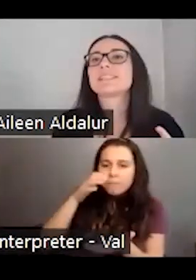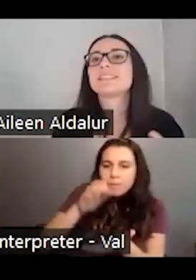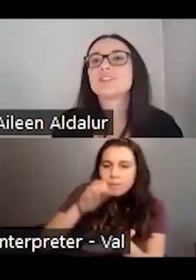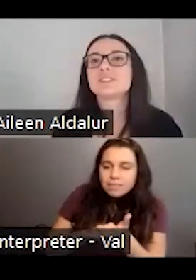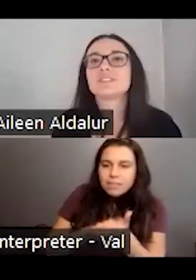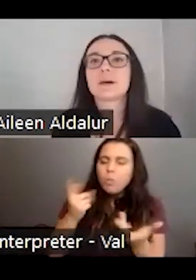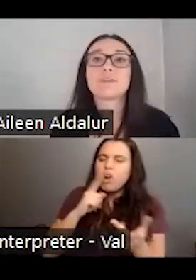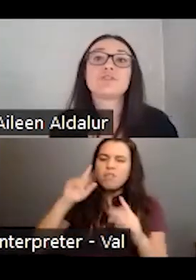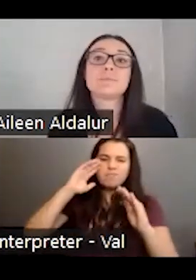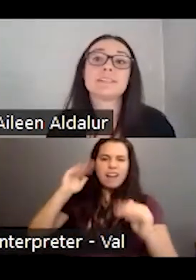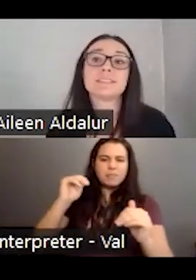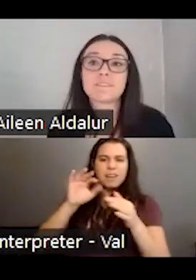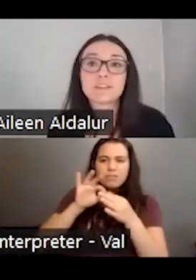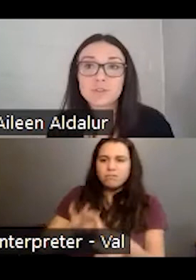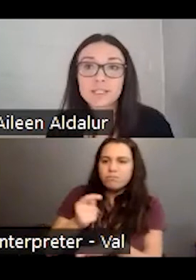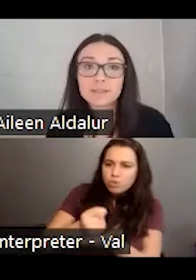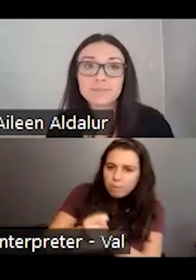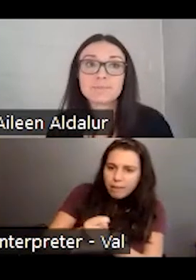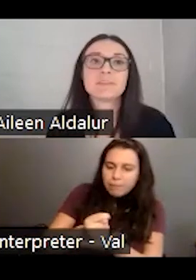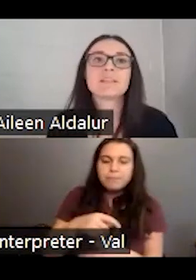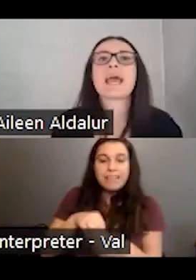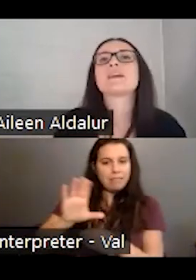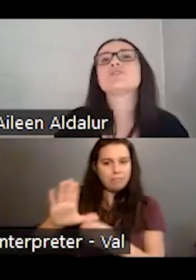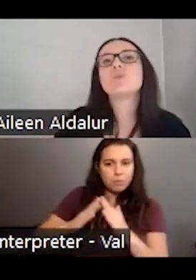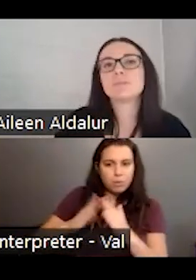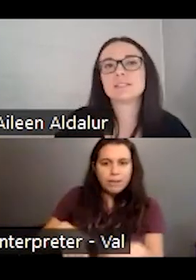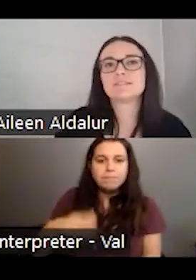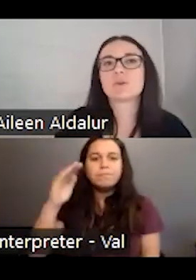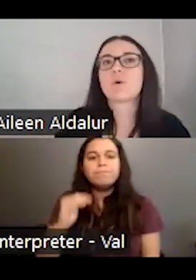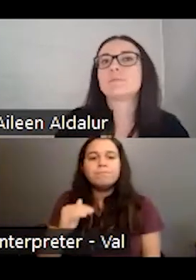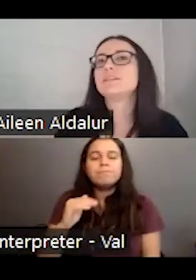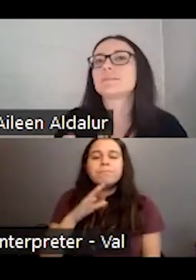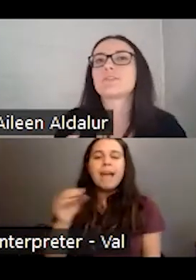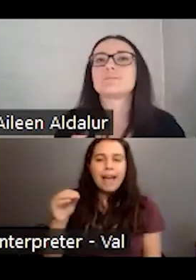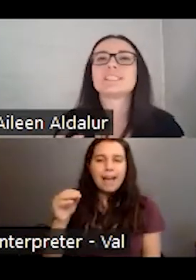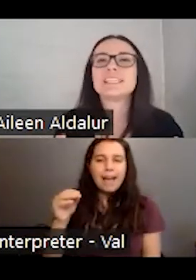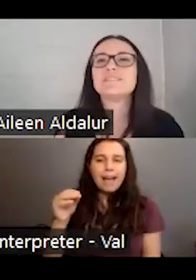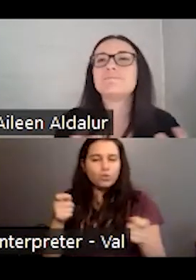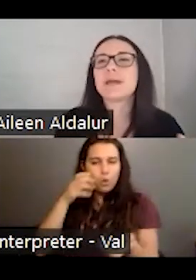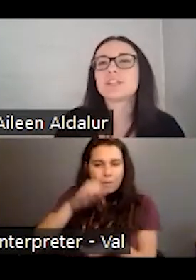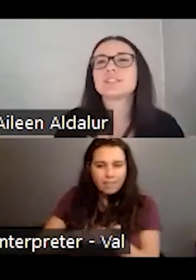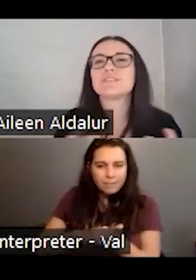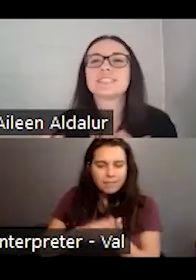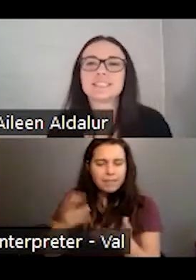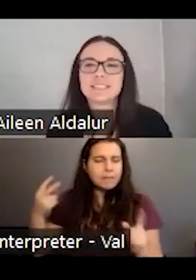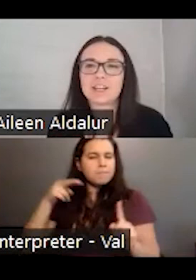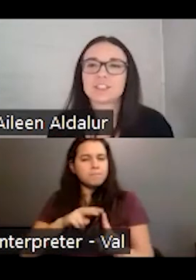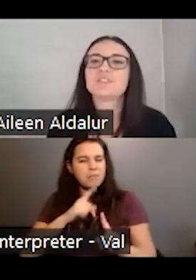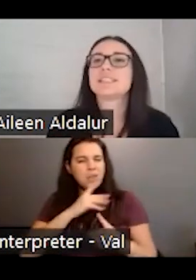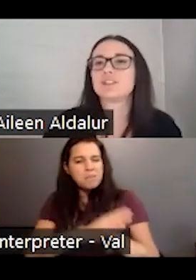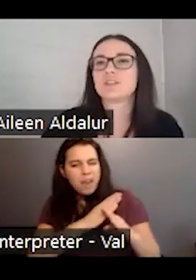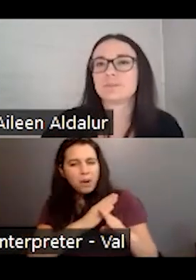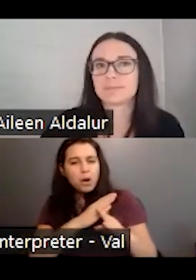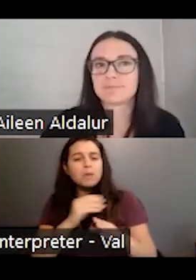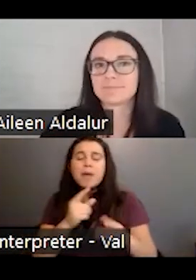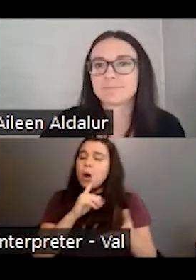normative expectations about treatment in the deaf community, and control beliefs, or beliefs about the perceived barriers and facilitators